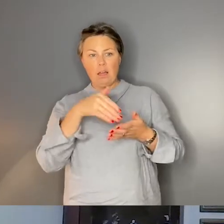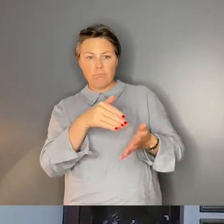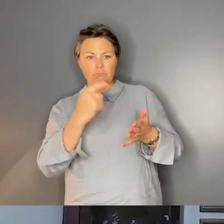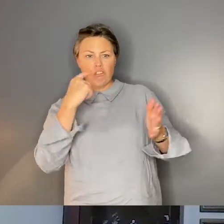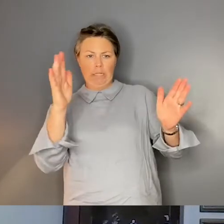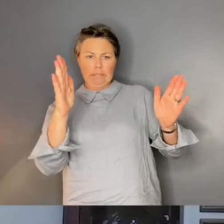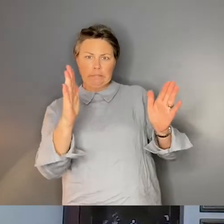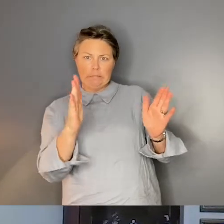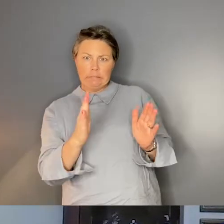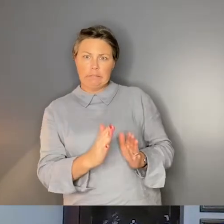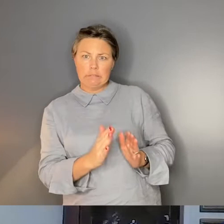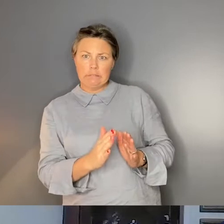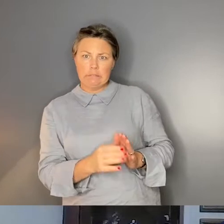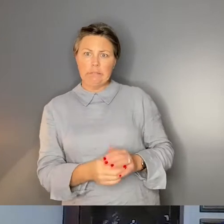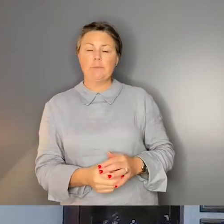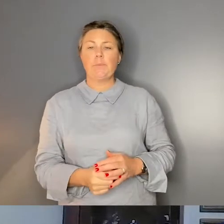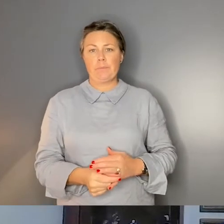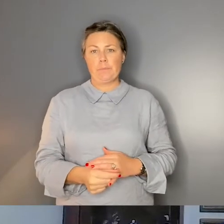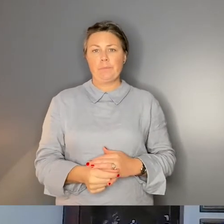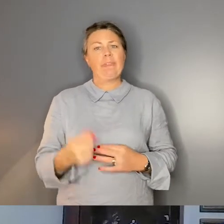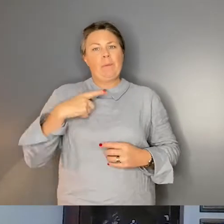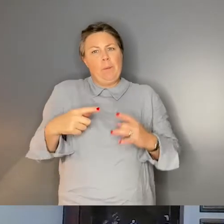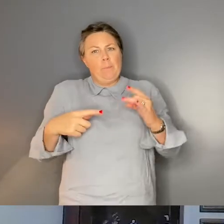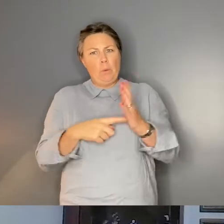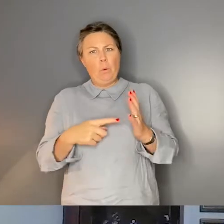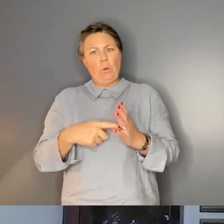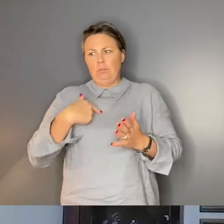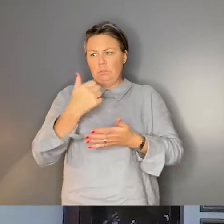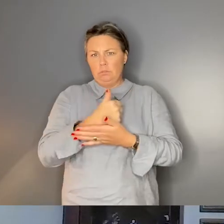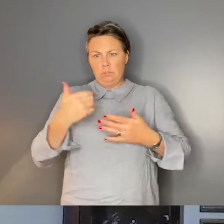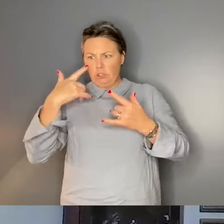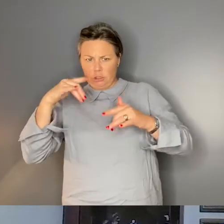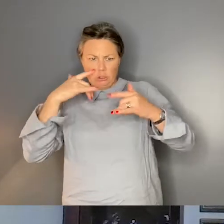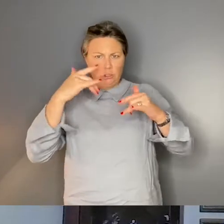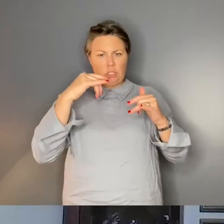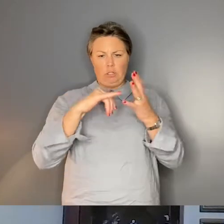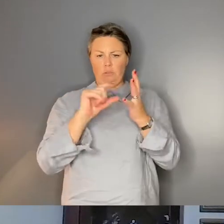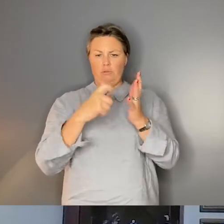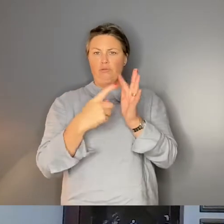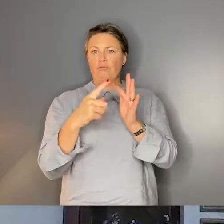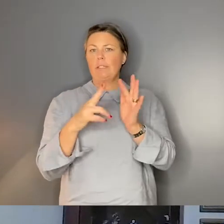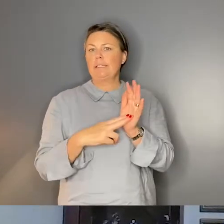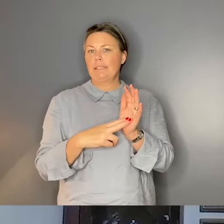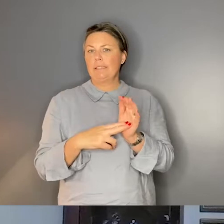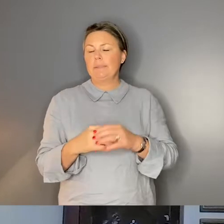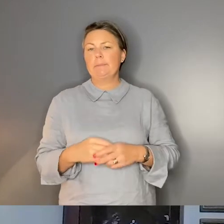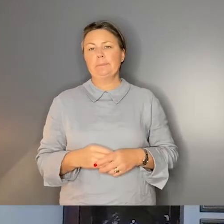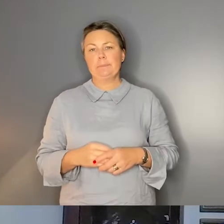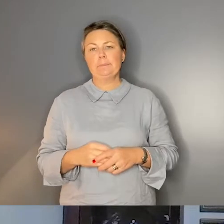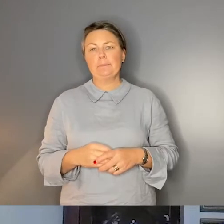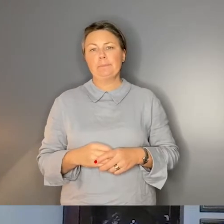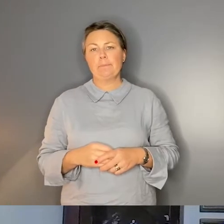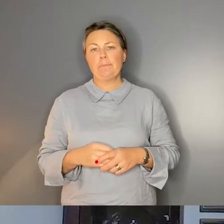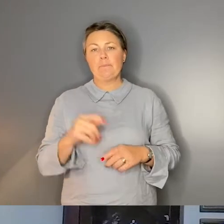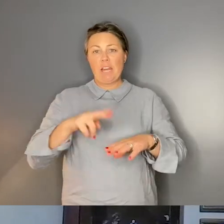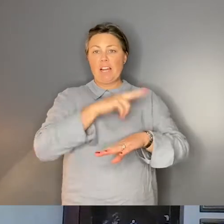successfully treated. So very important that we are screening people for bowel cancer.